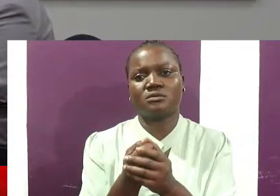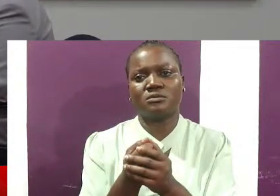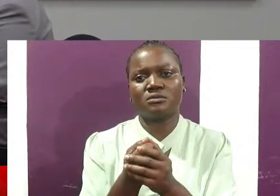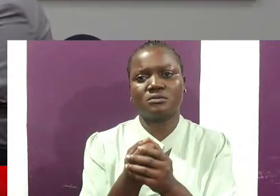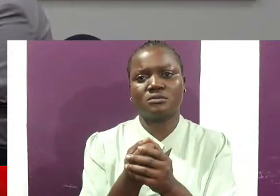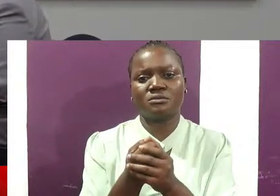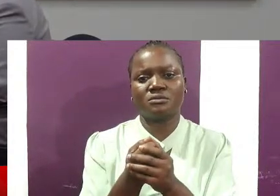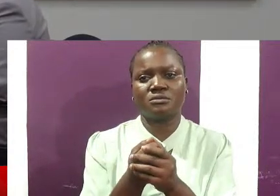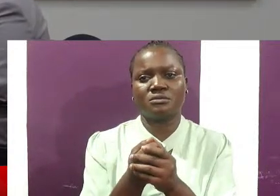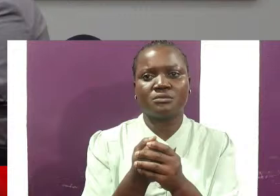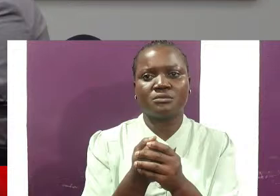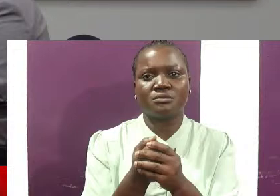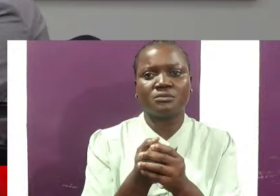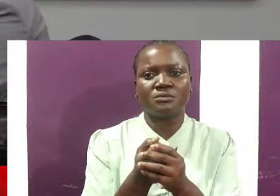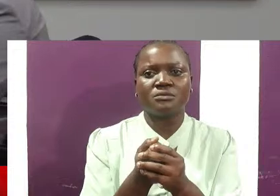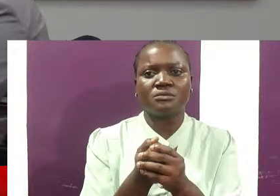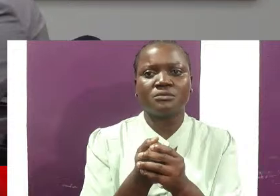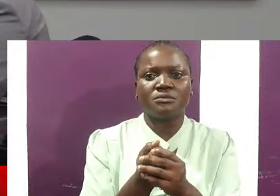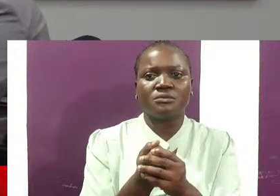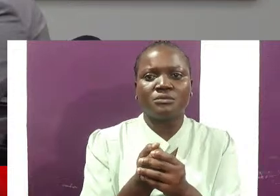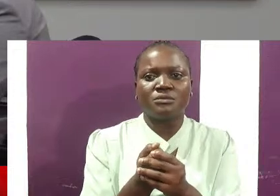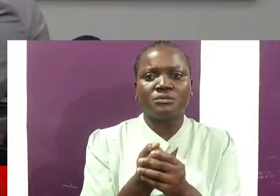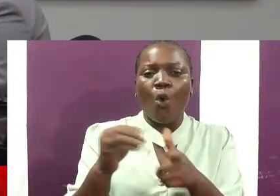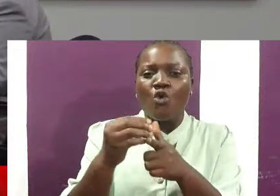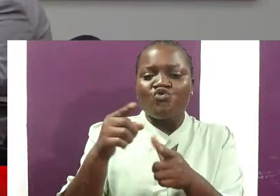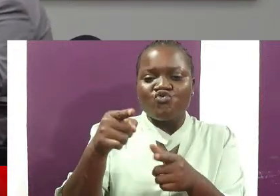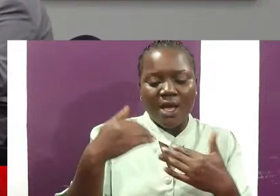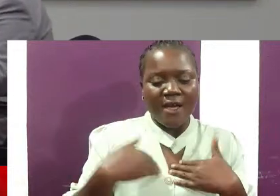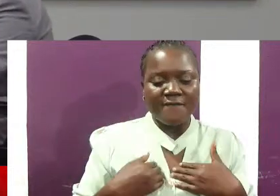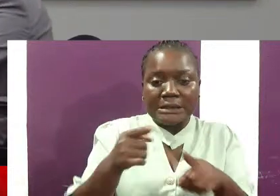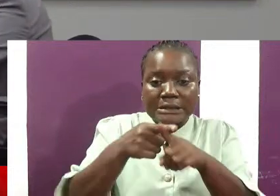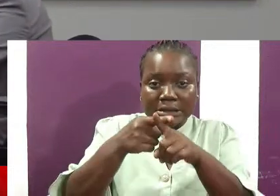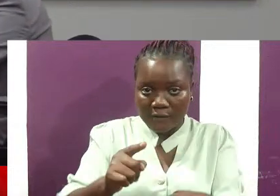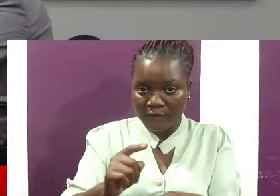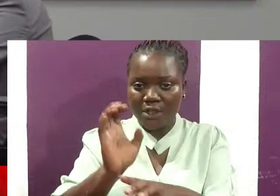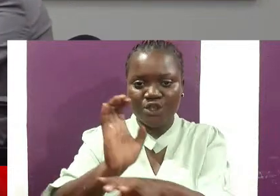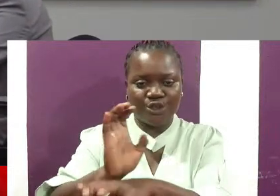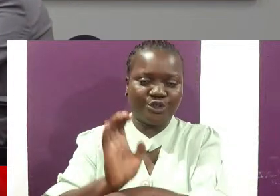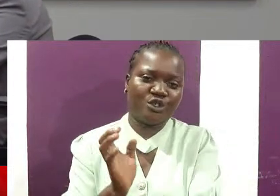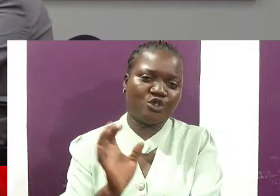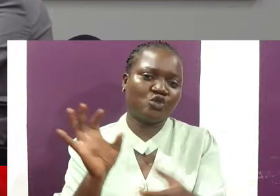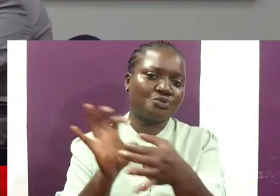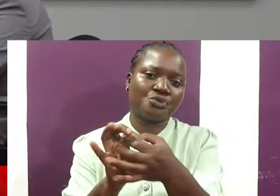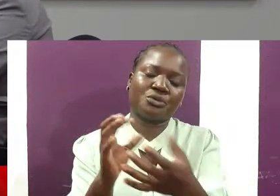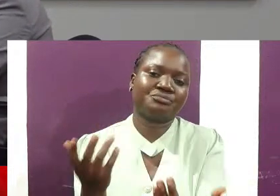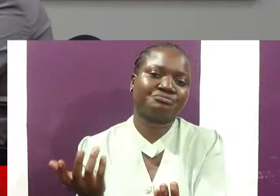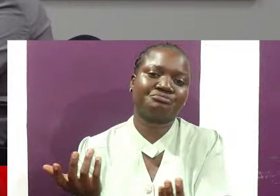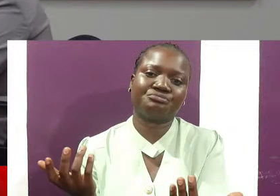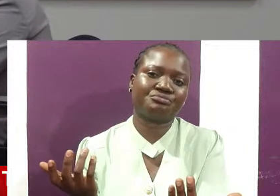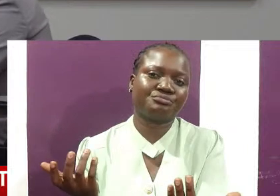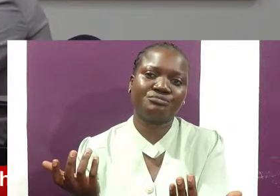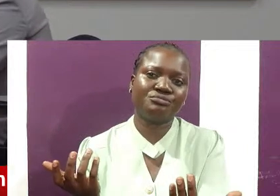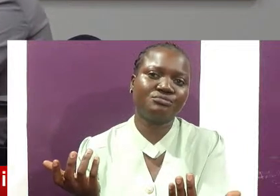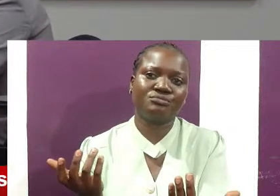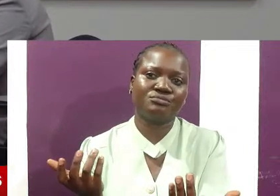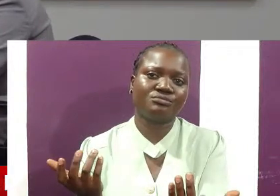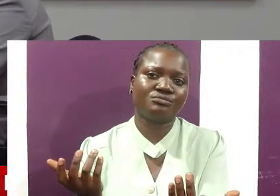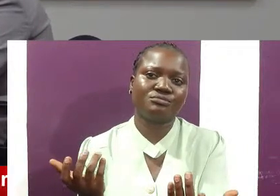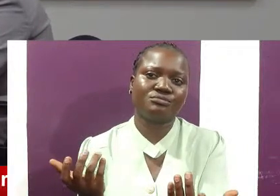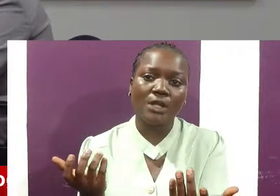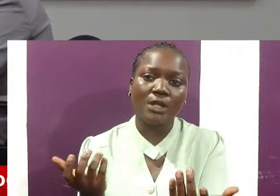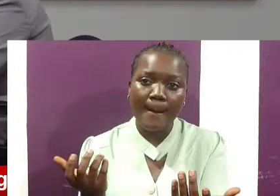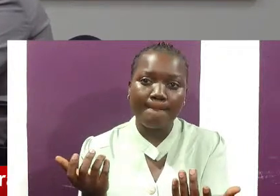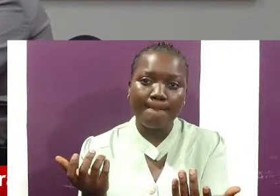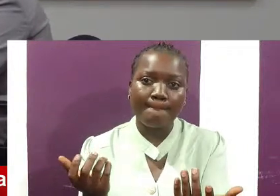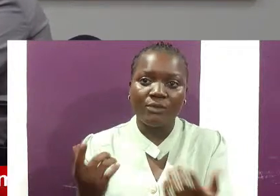it anymore. Well, now you have a different denomination that has been sprung even from a teaching of God. Yeah. And a lot of the